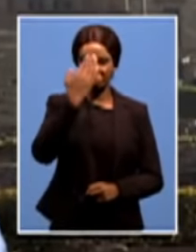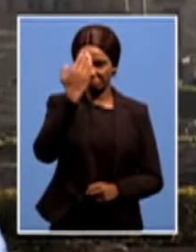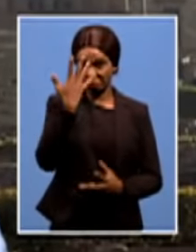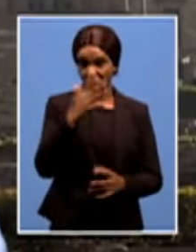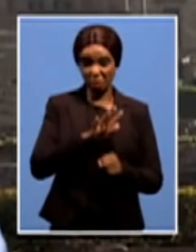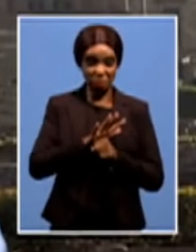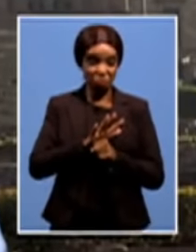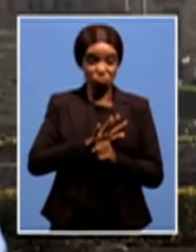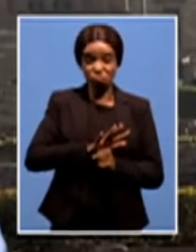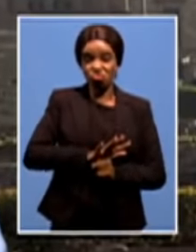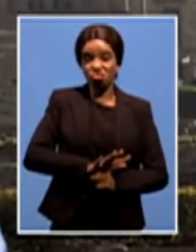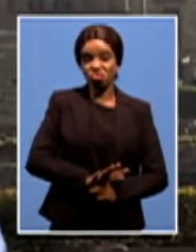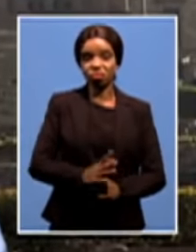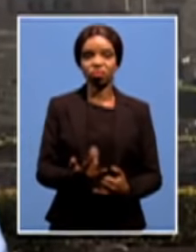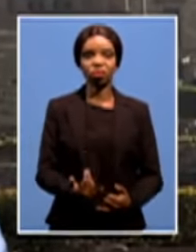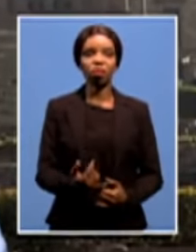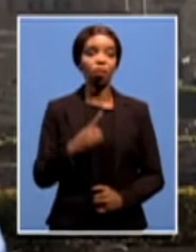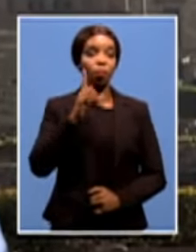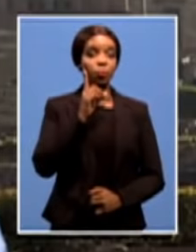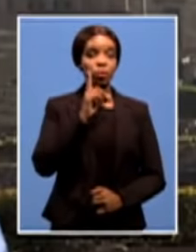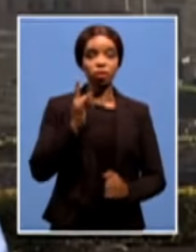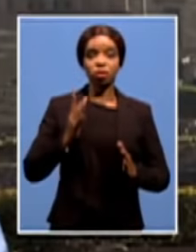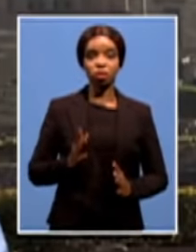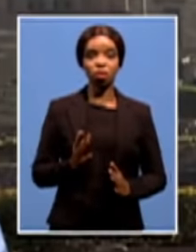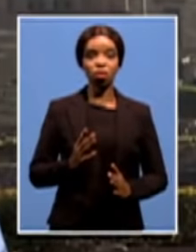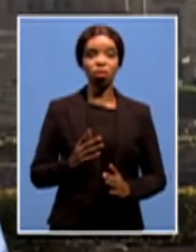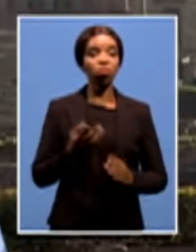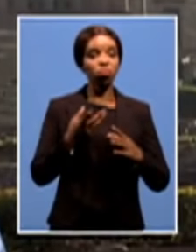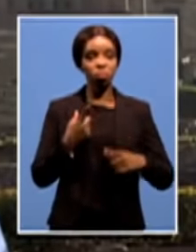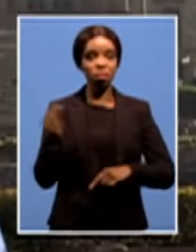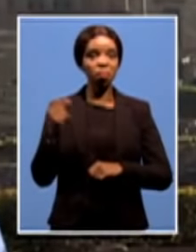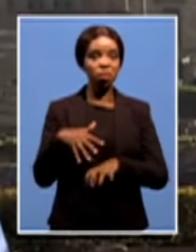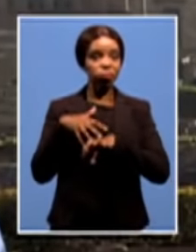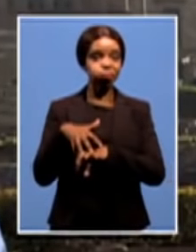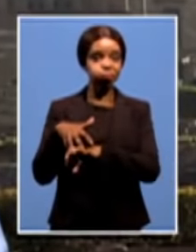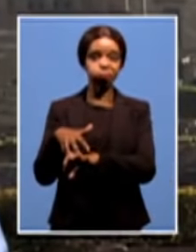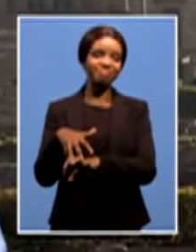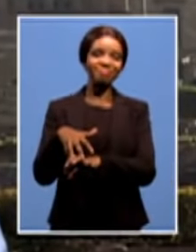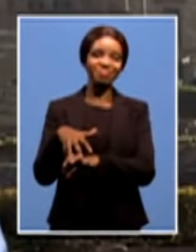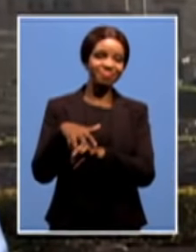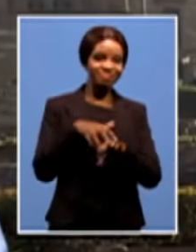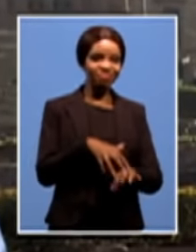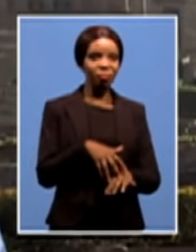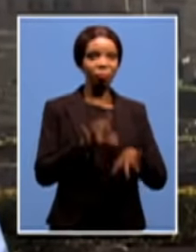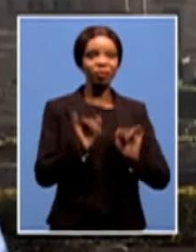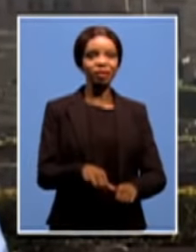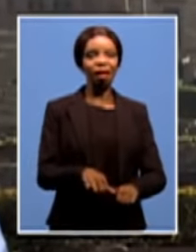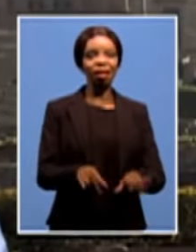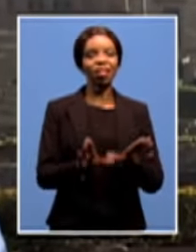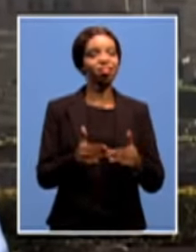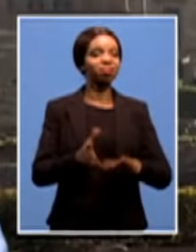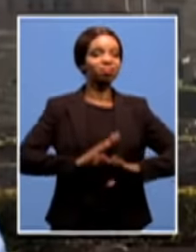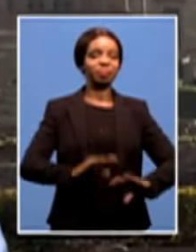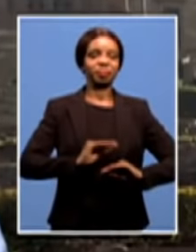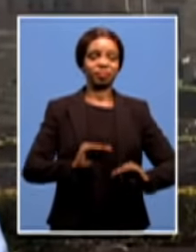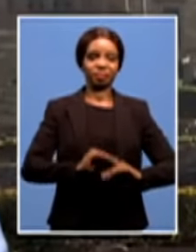pressure on teachers to avoid going on strikes so that they are in the classroom, you know, all the time,